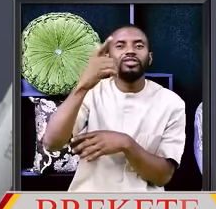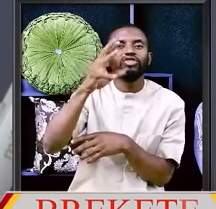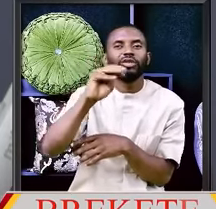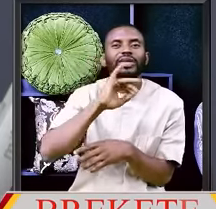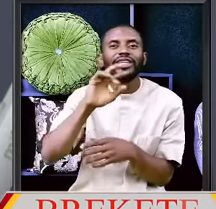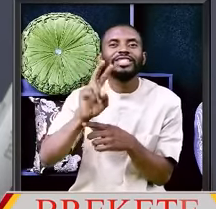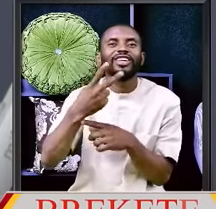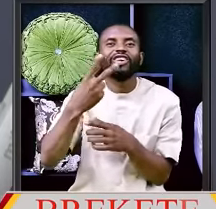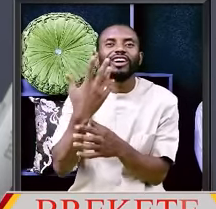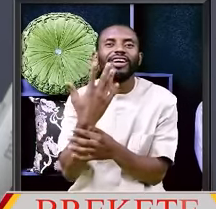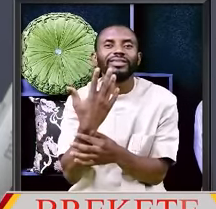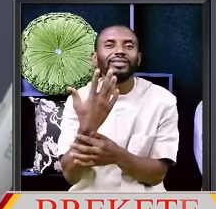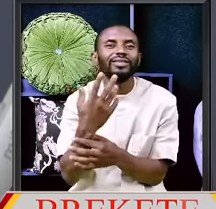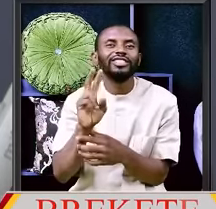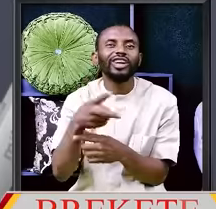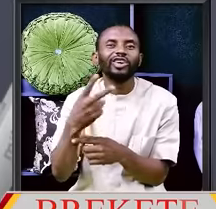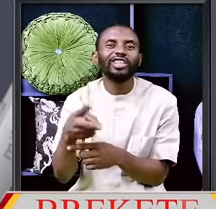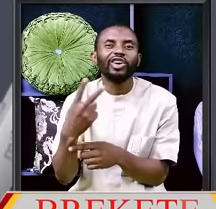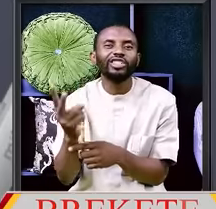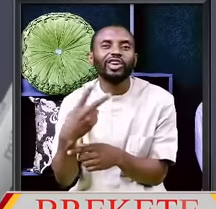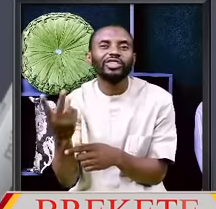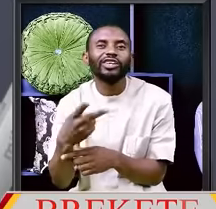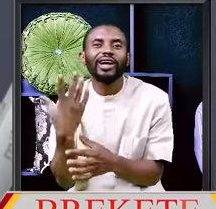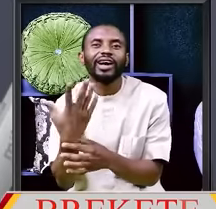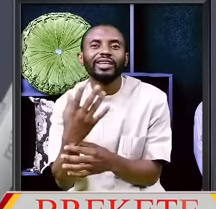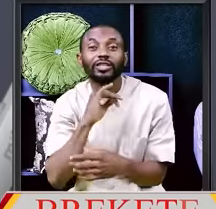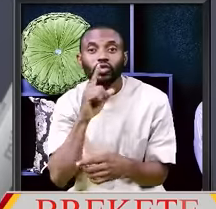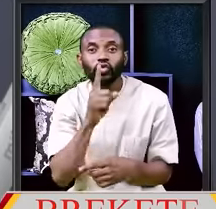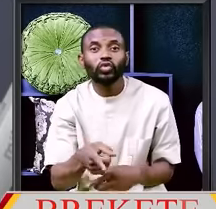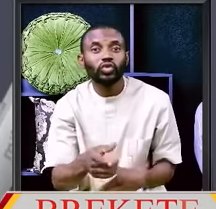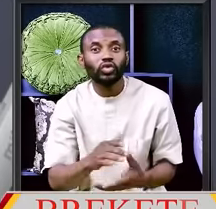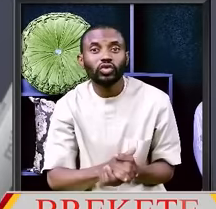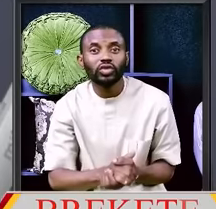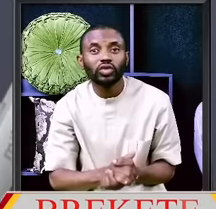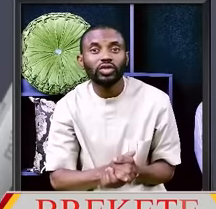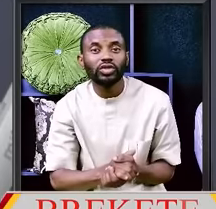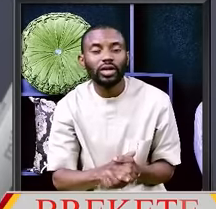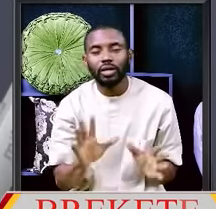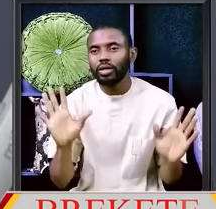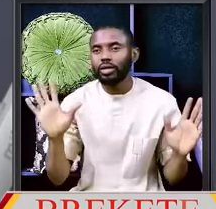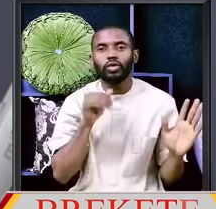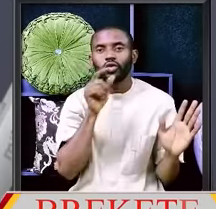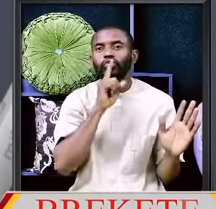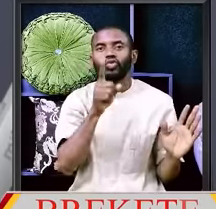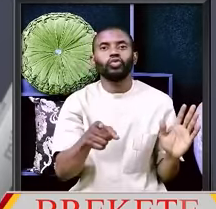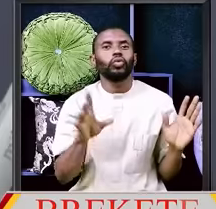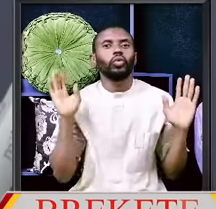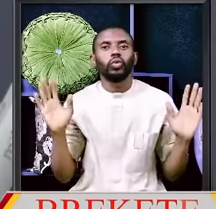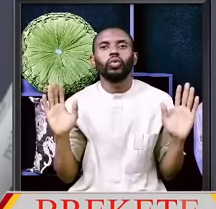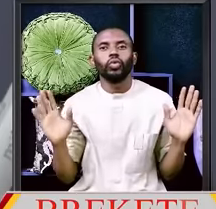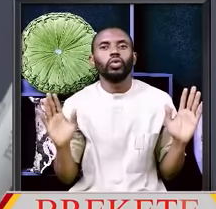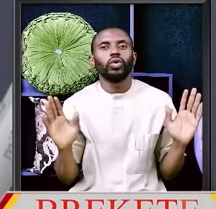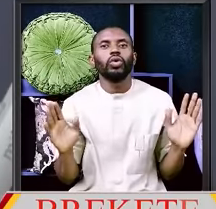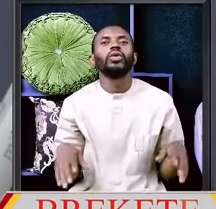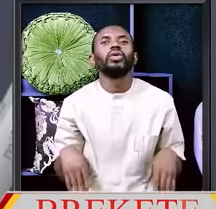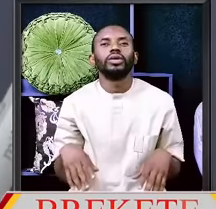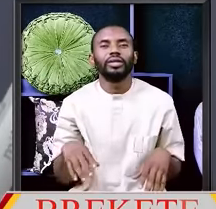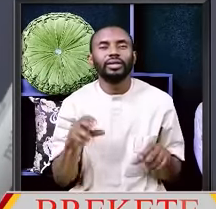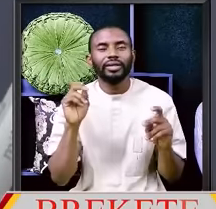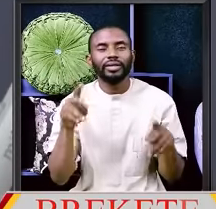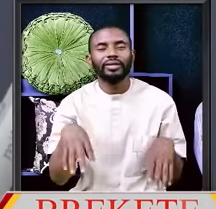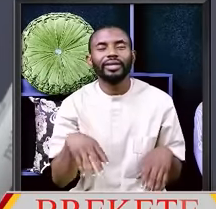You say? I hear say everything for Belgium now, second hand. Now, true? No, not be true. Okay, so.